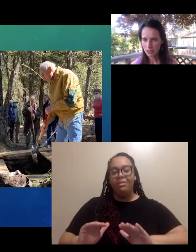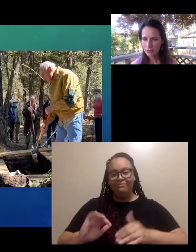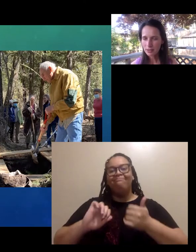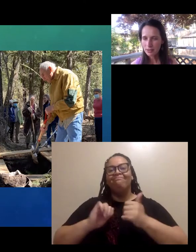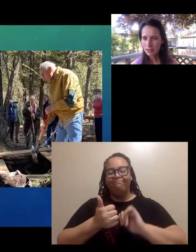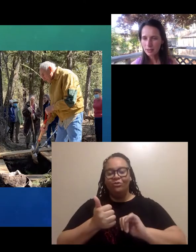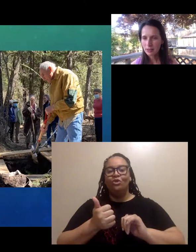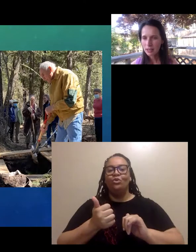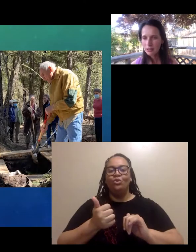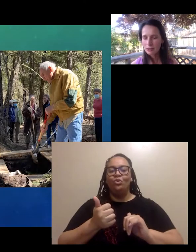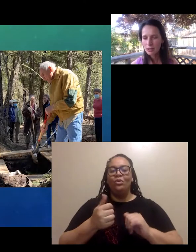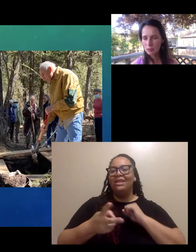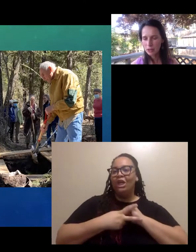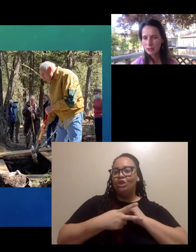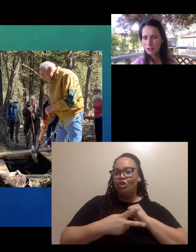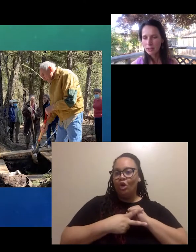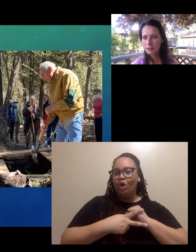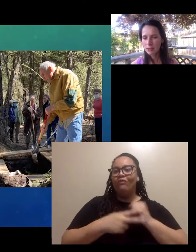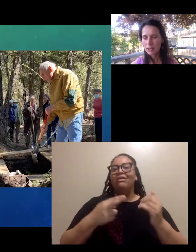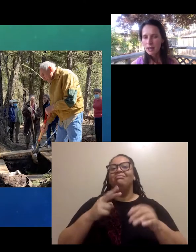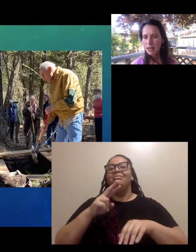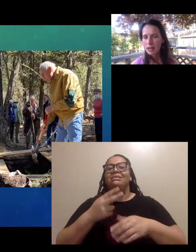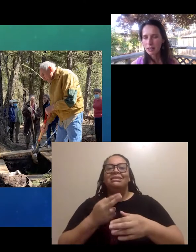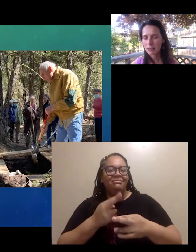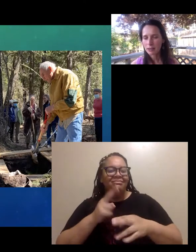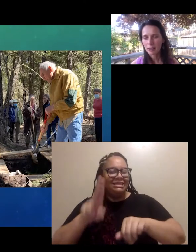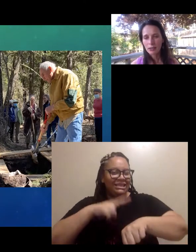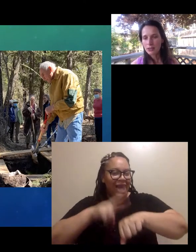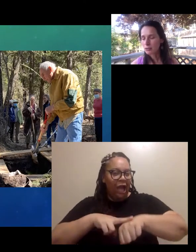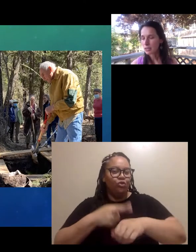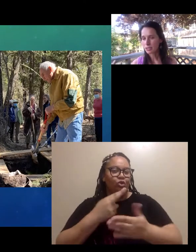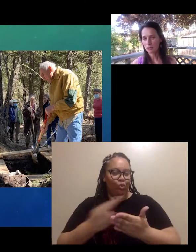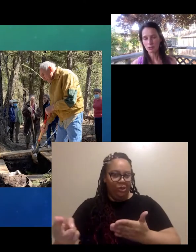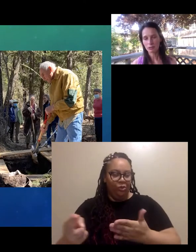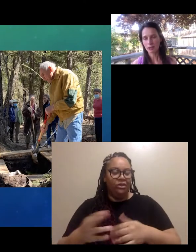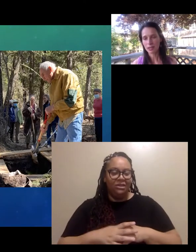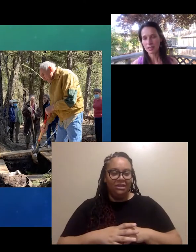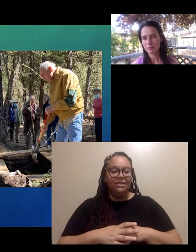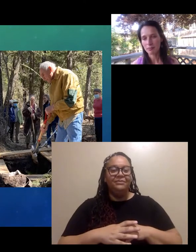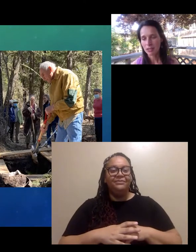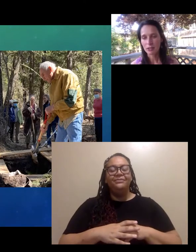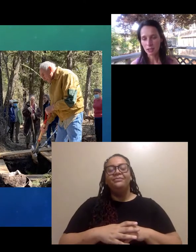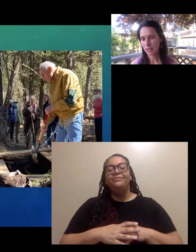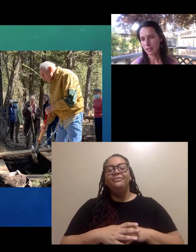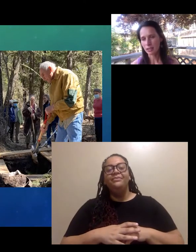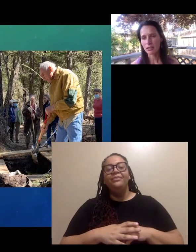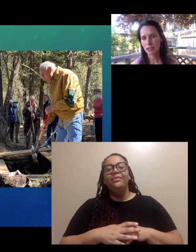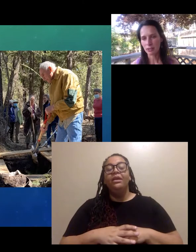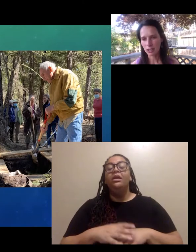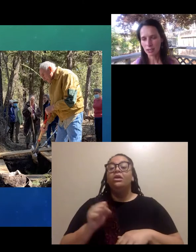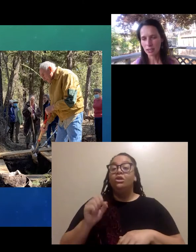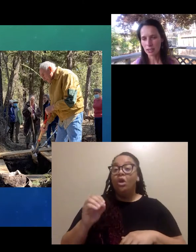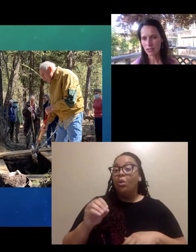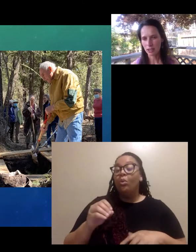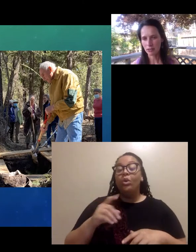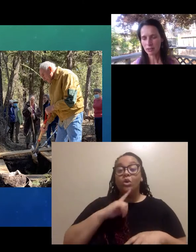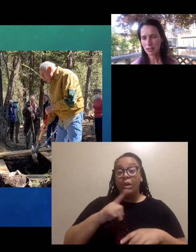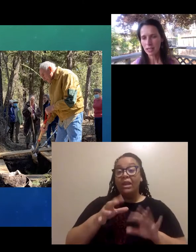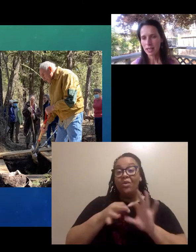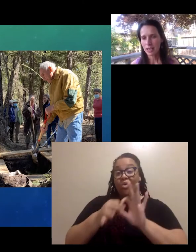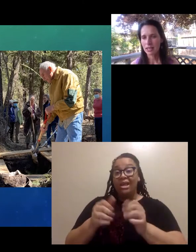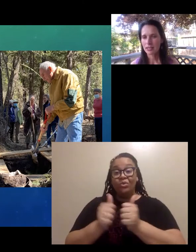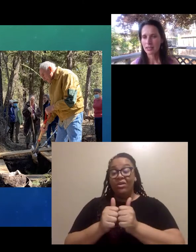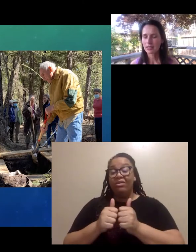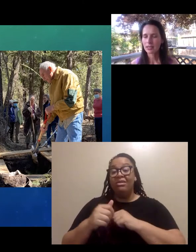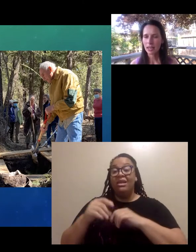resources, a lot of green burial grounds are also into, you know, just land conservation in general.